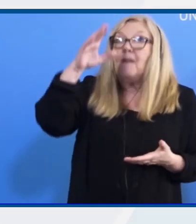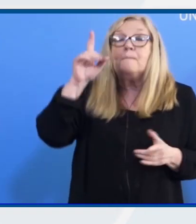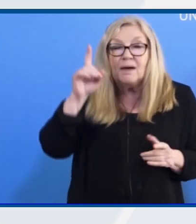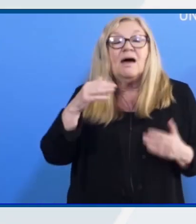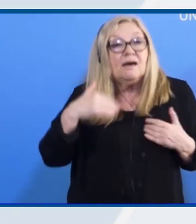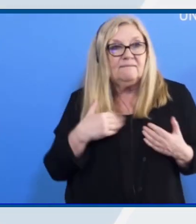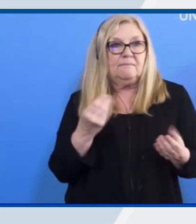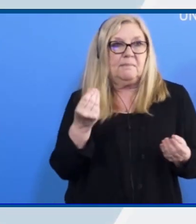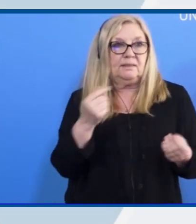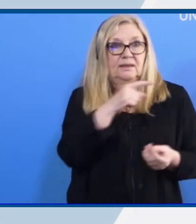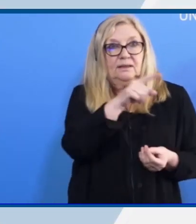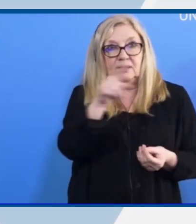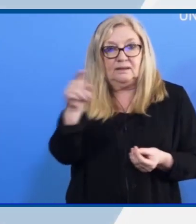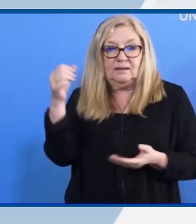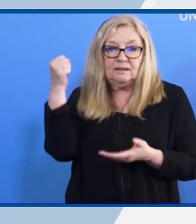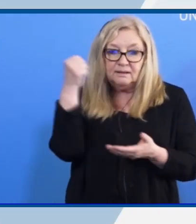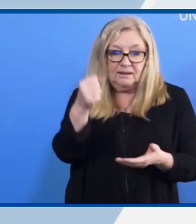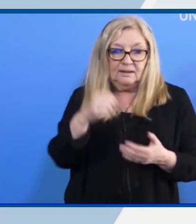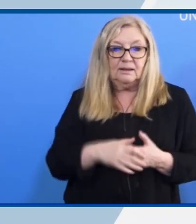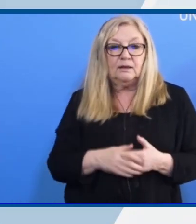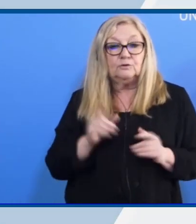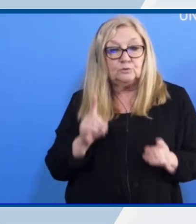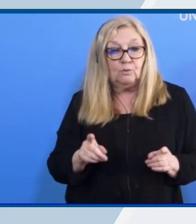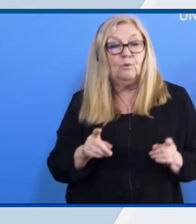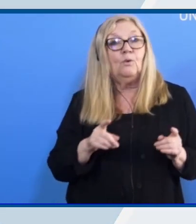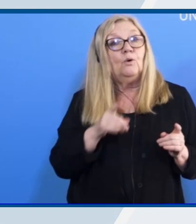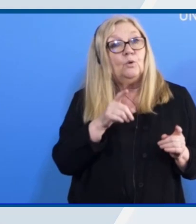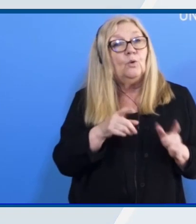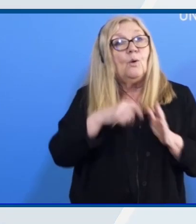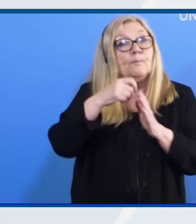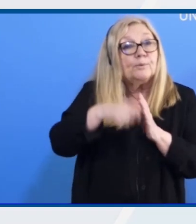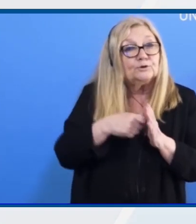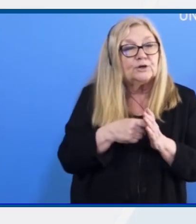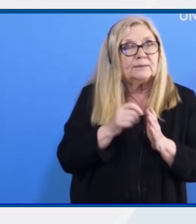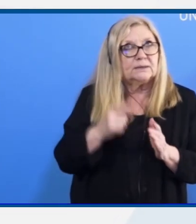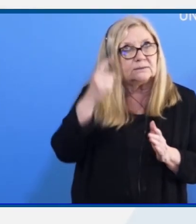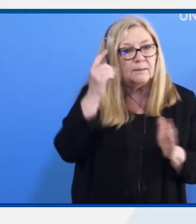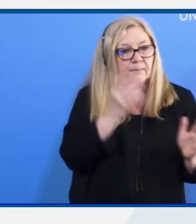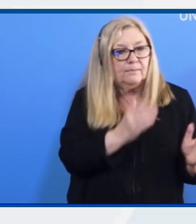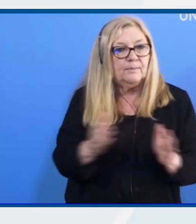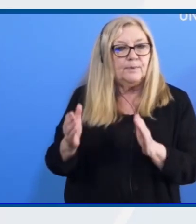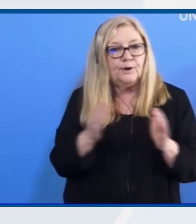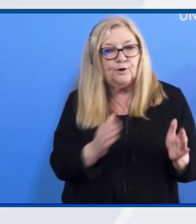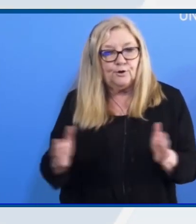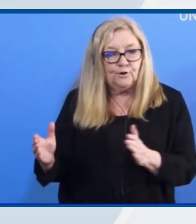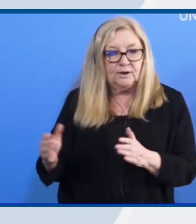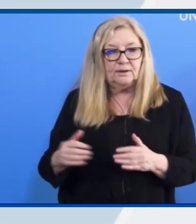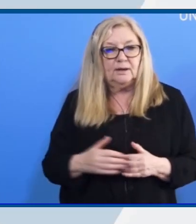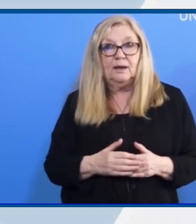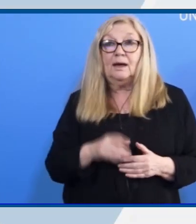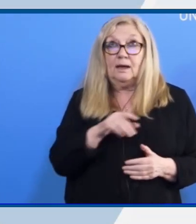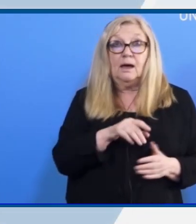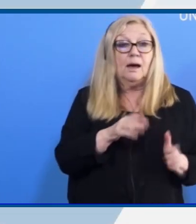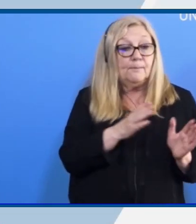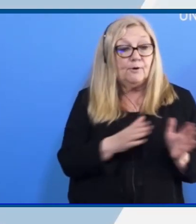utilize some of that money. There's also, value in adaptation that could be monetized, and in particular